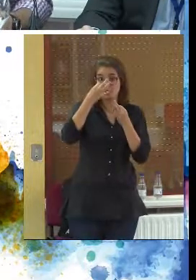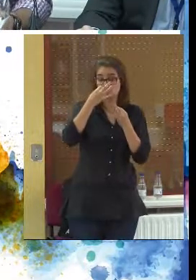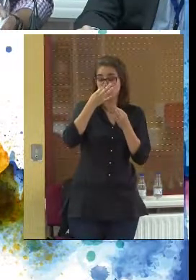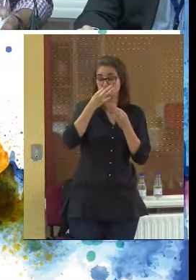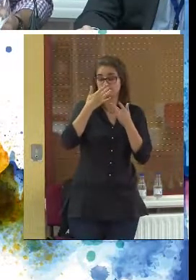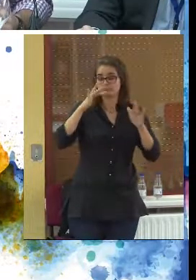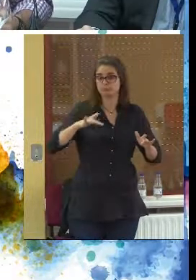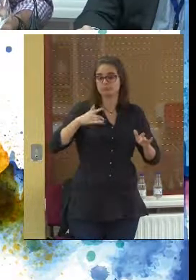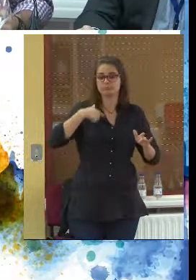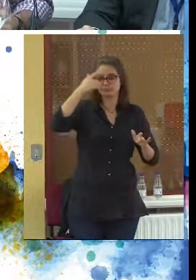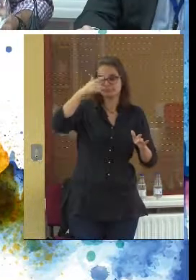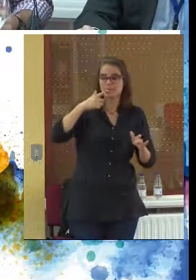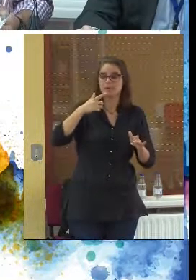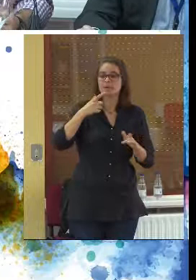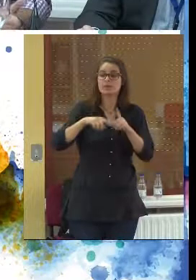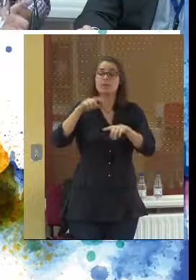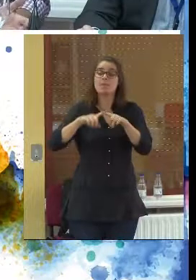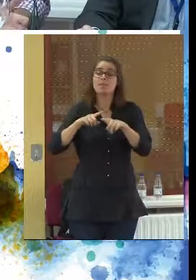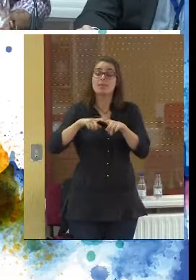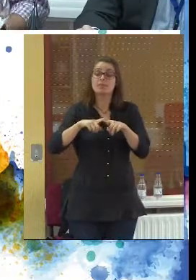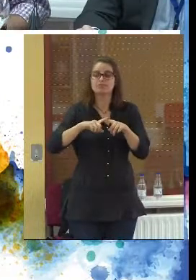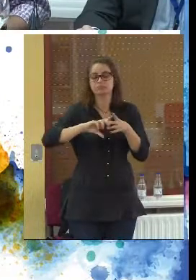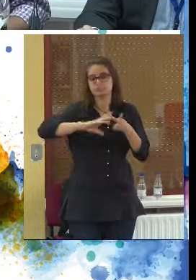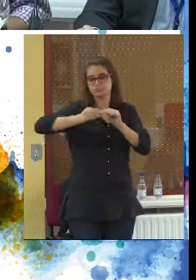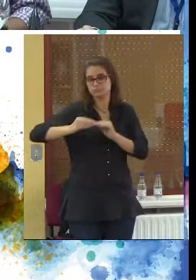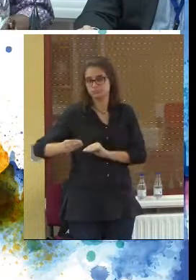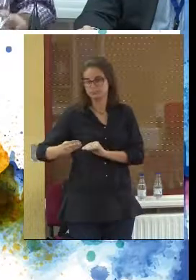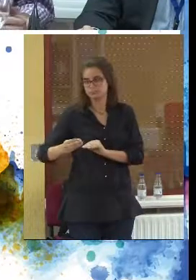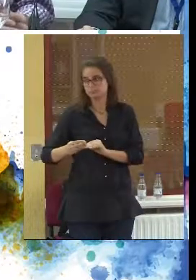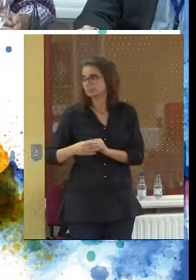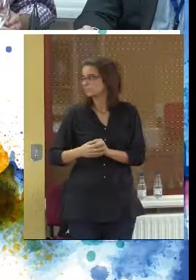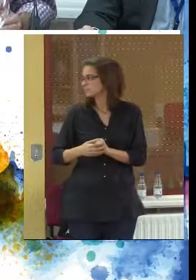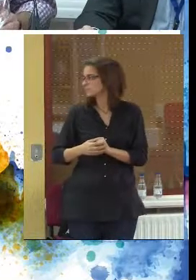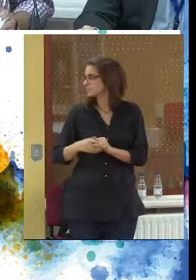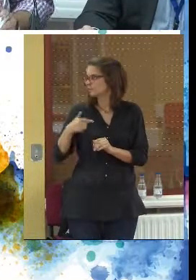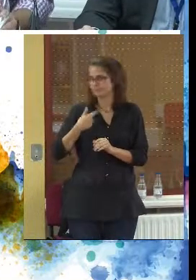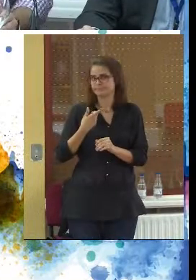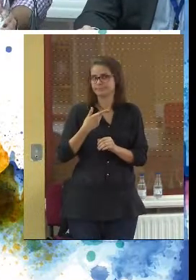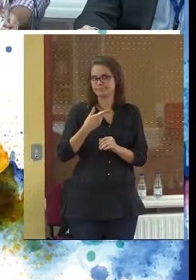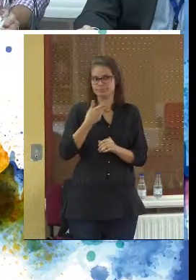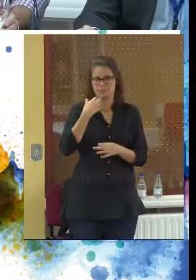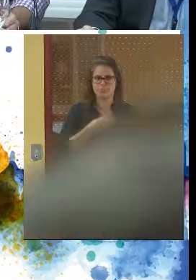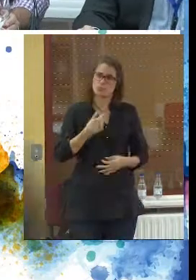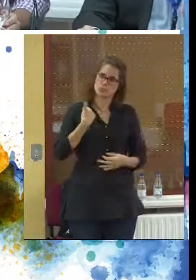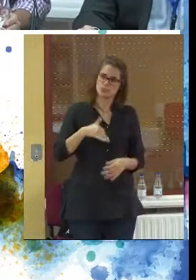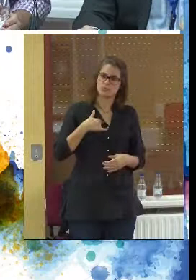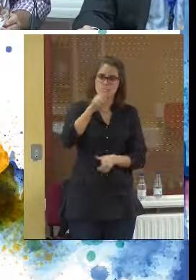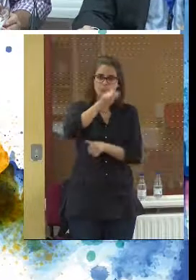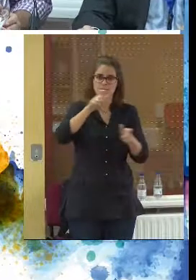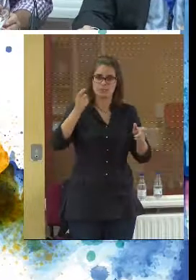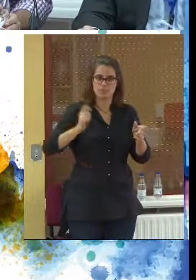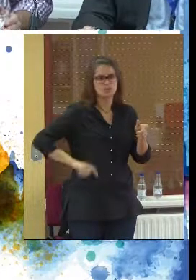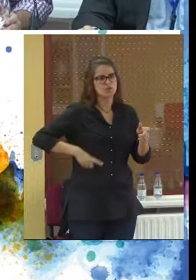the solution progressively to what is needed. Well, you'll say, well, they've got to do a lot